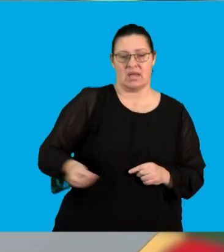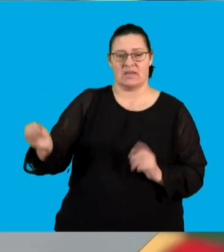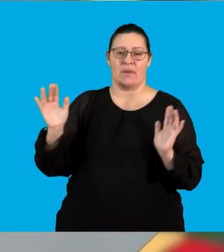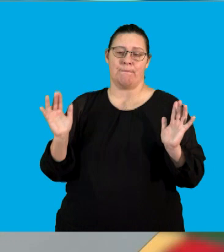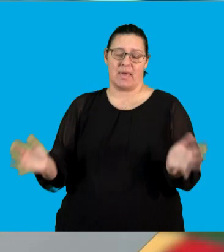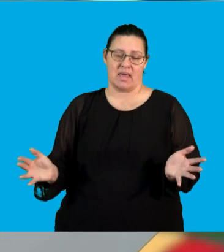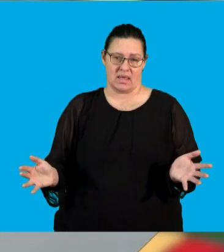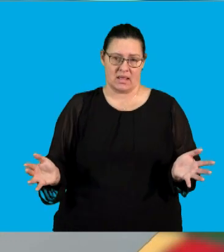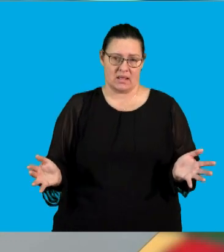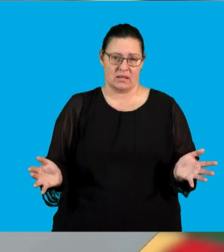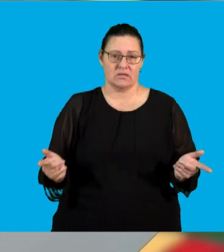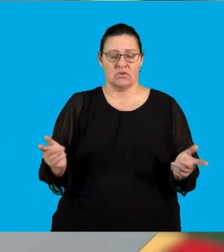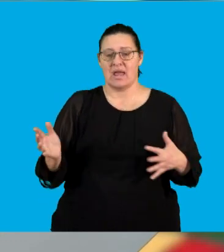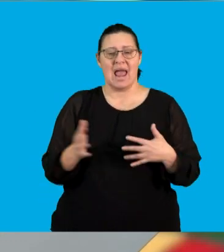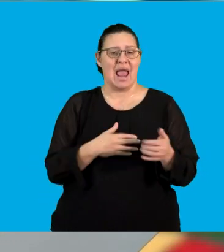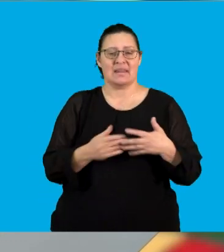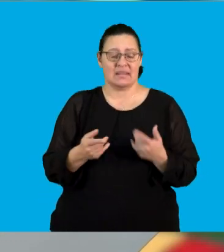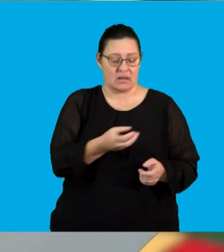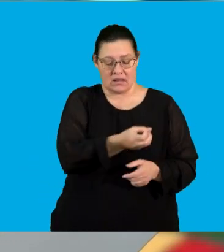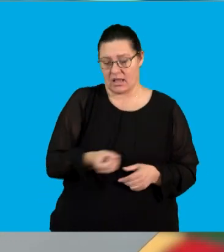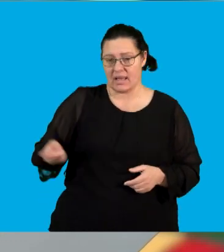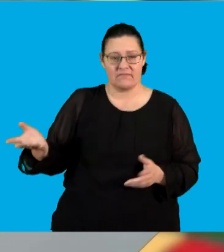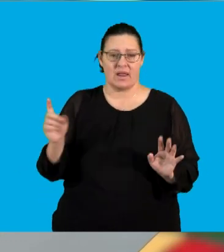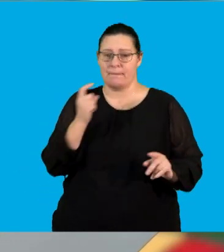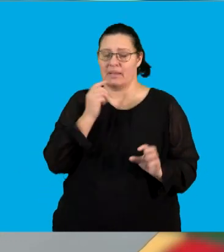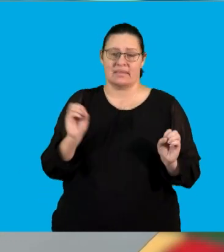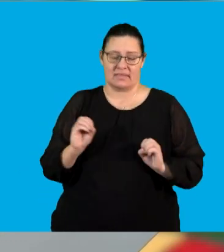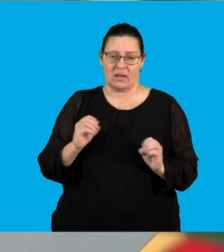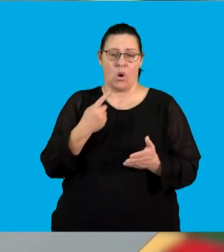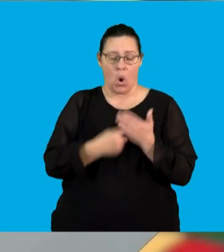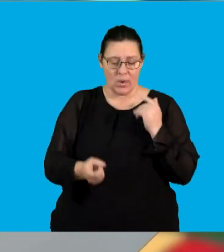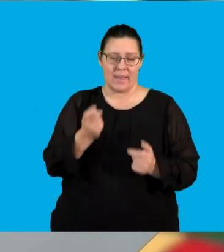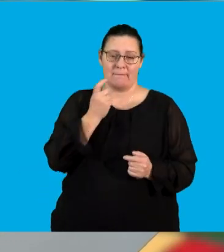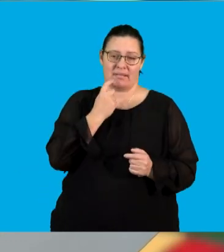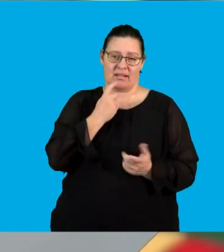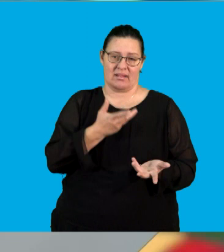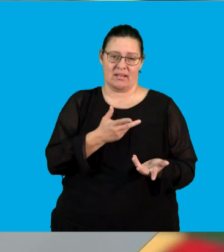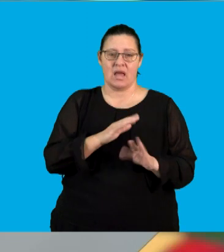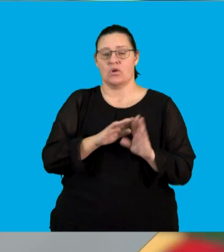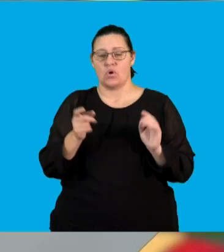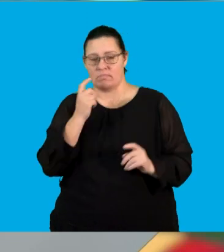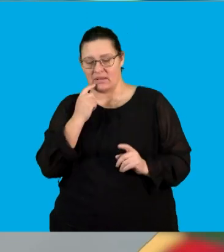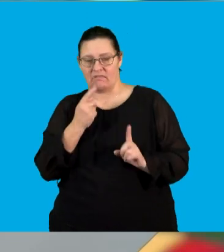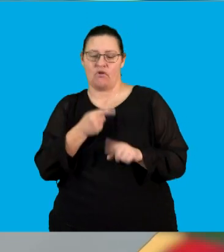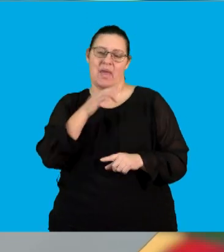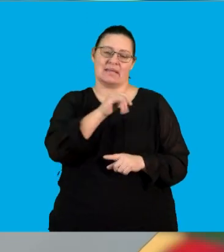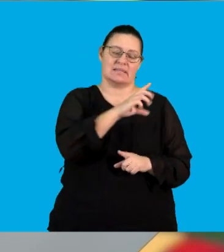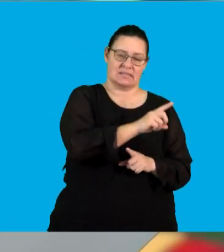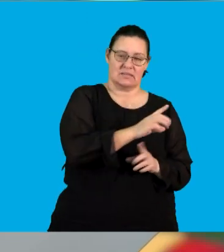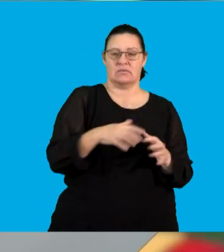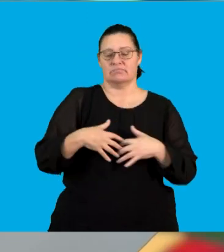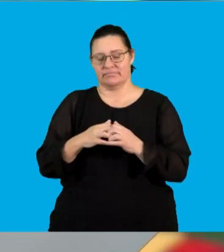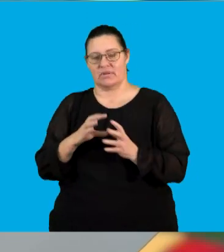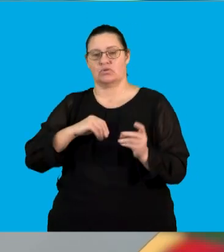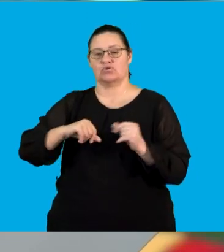metal, because the metal doesn't have anything to donate. It is just going to be the metal plus the non-metal part from the acid to form